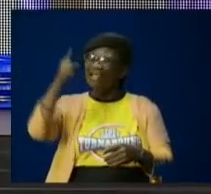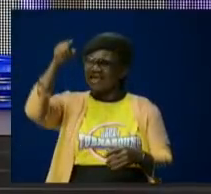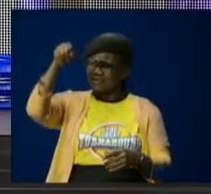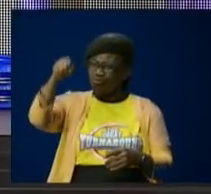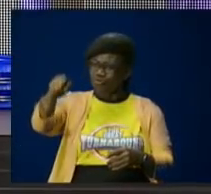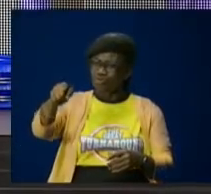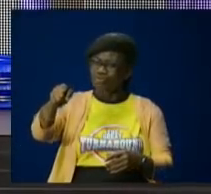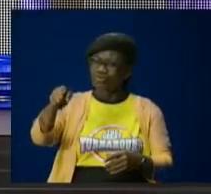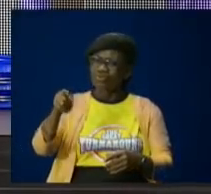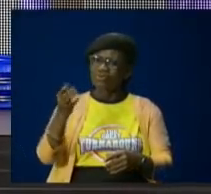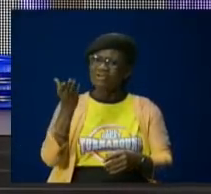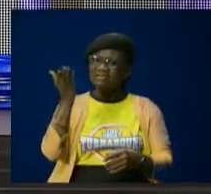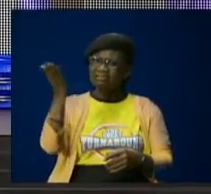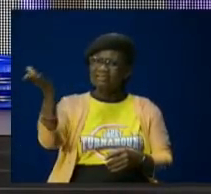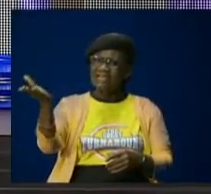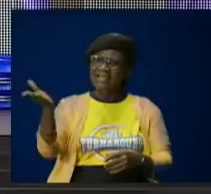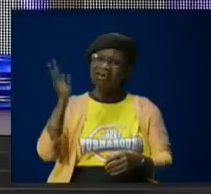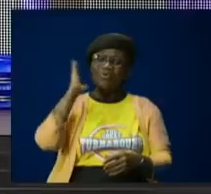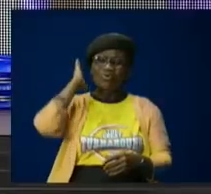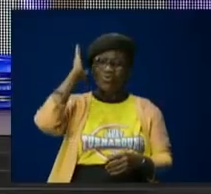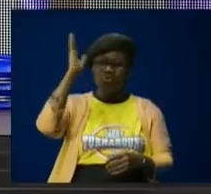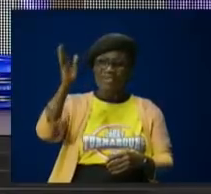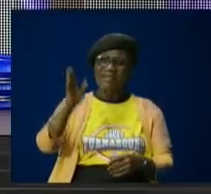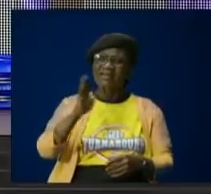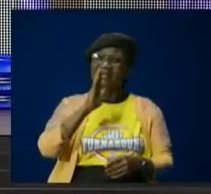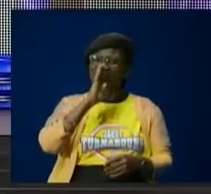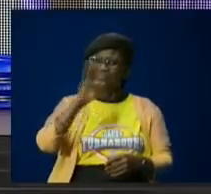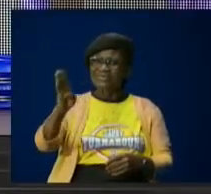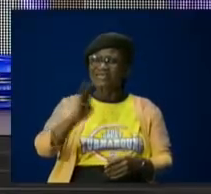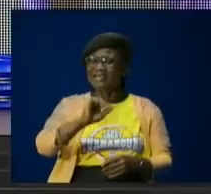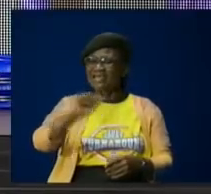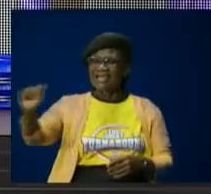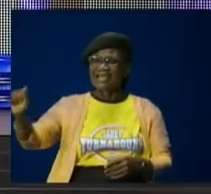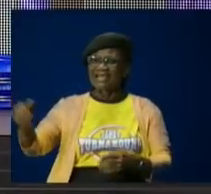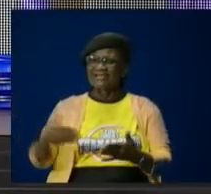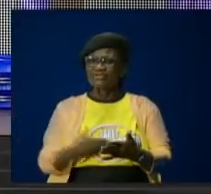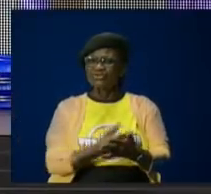there's going to be a new beginning.